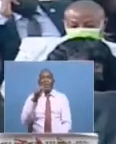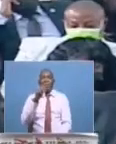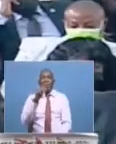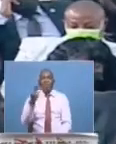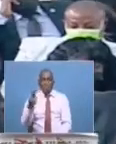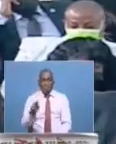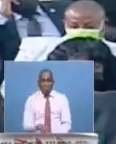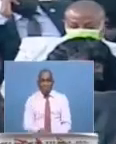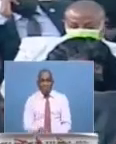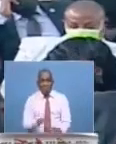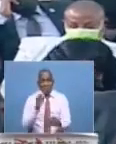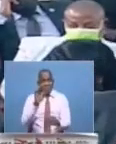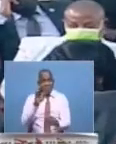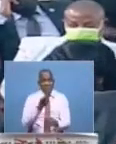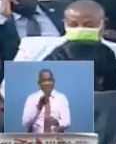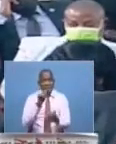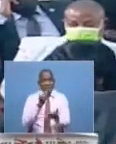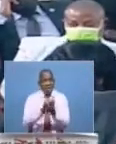that authority